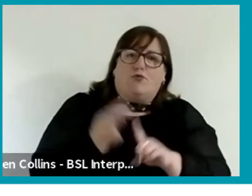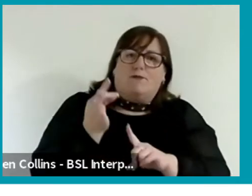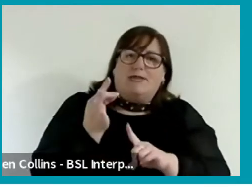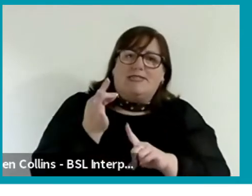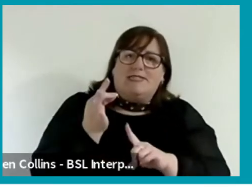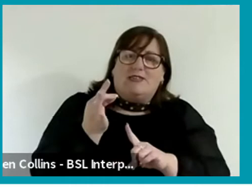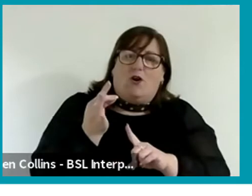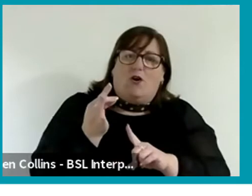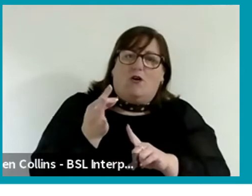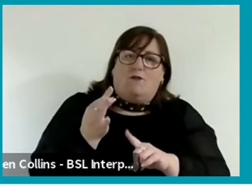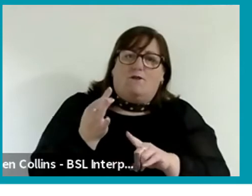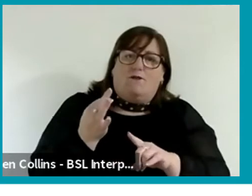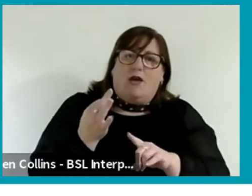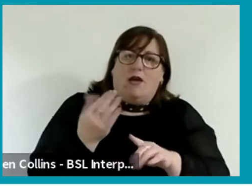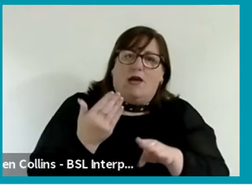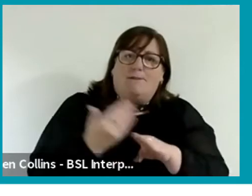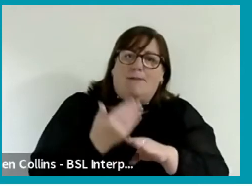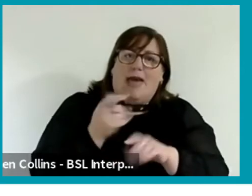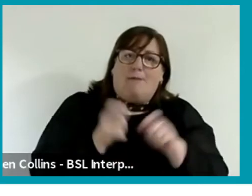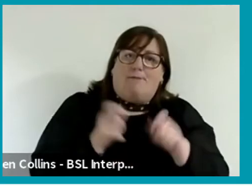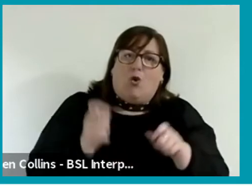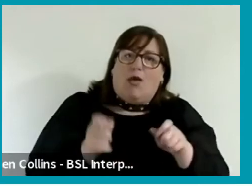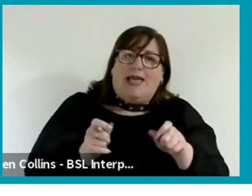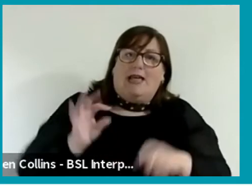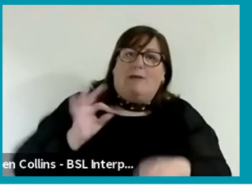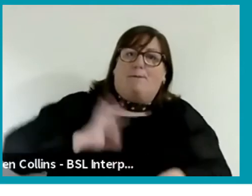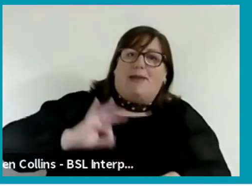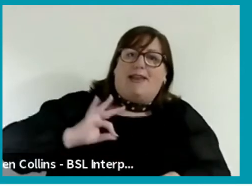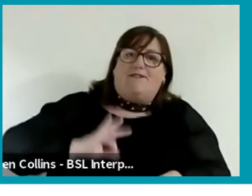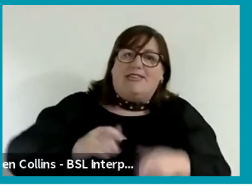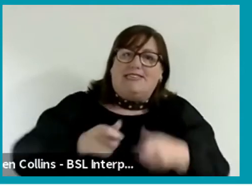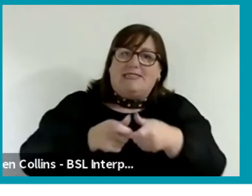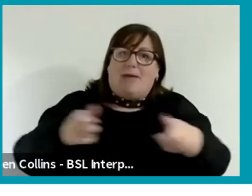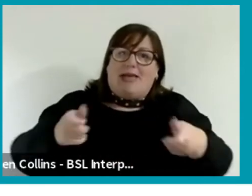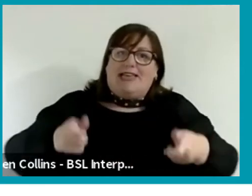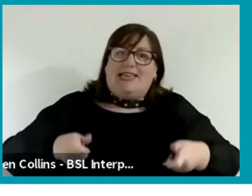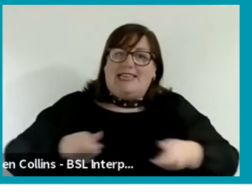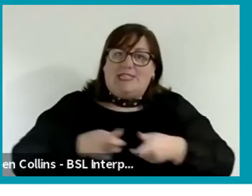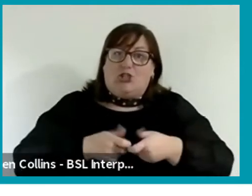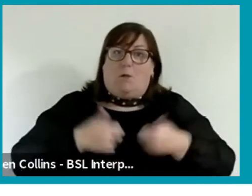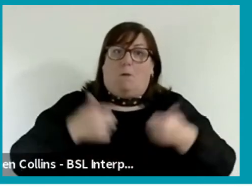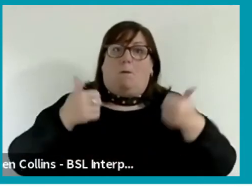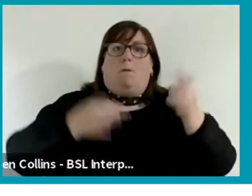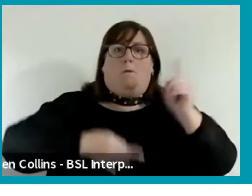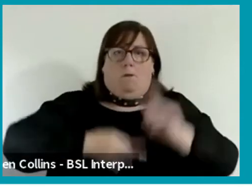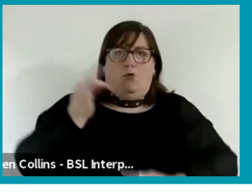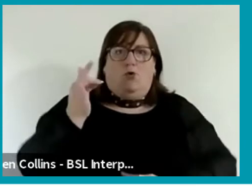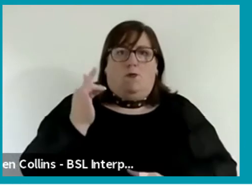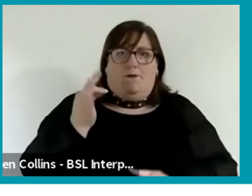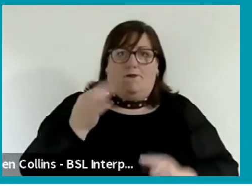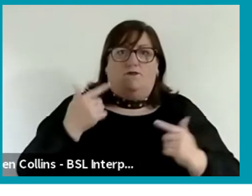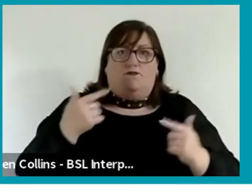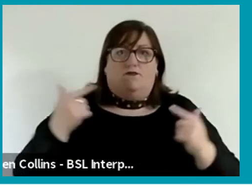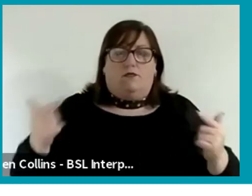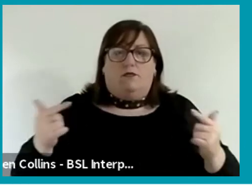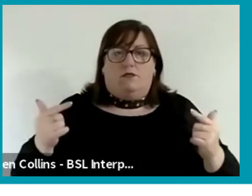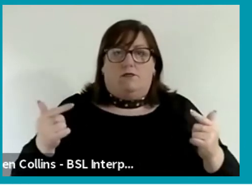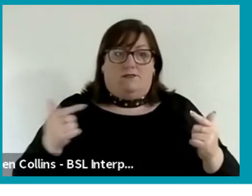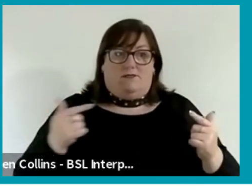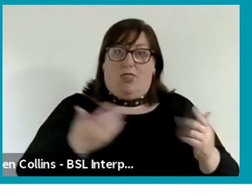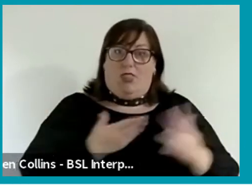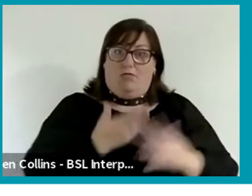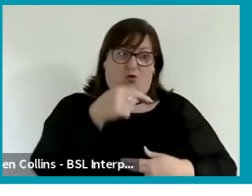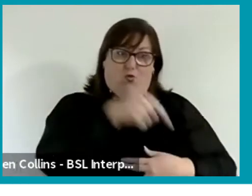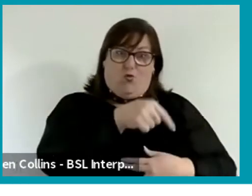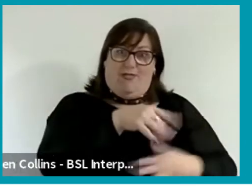been updated to a higher standards than what it was before, thanks to the network group. And